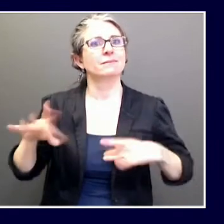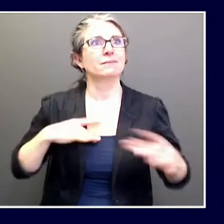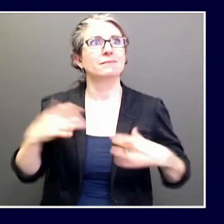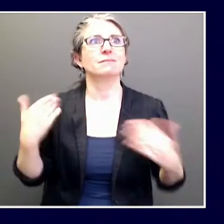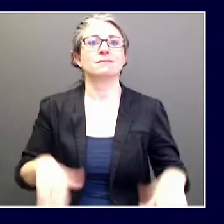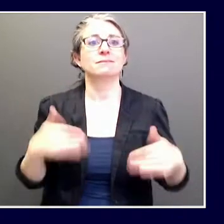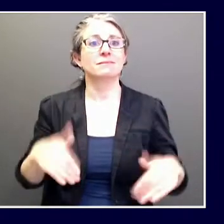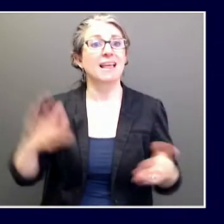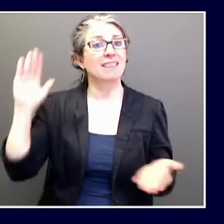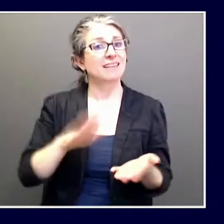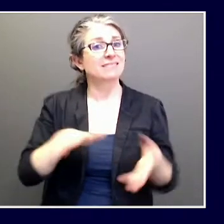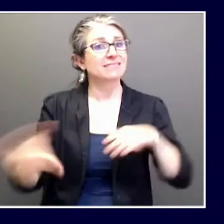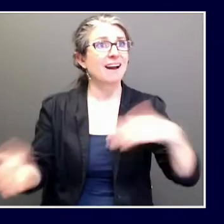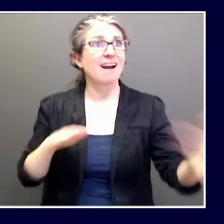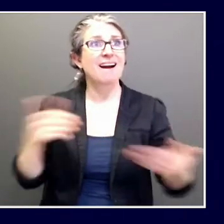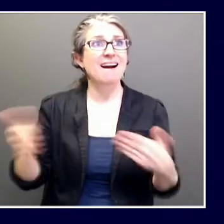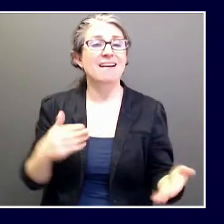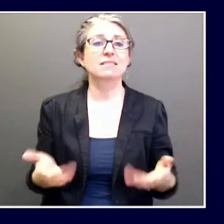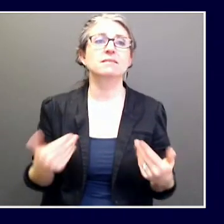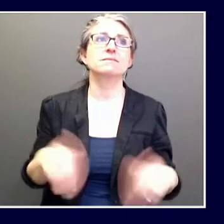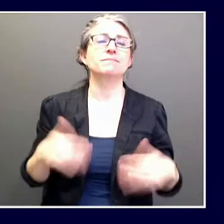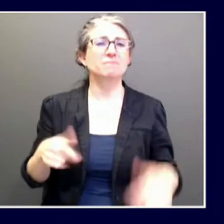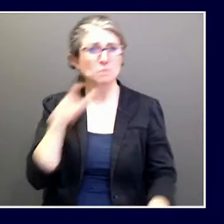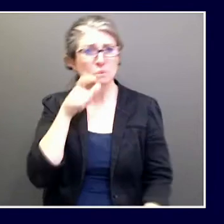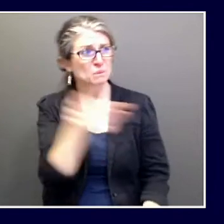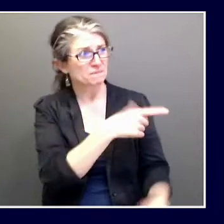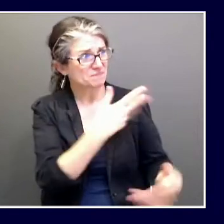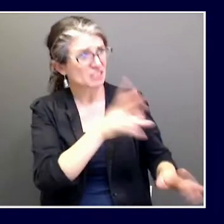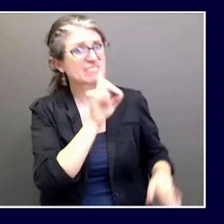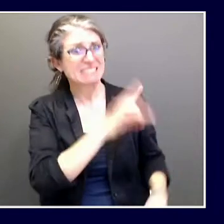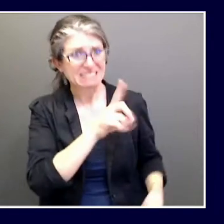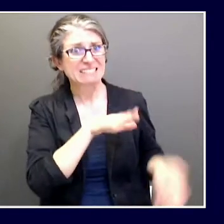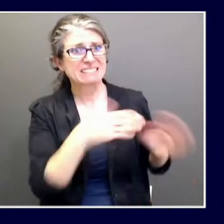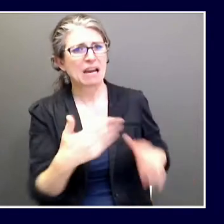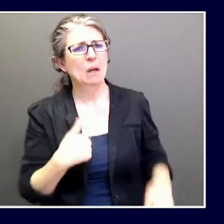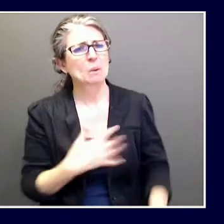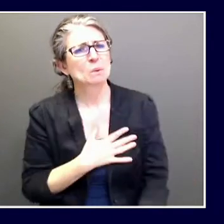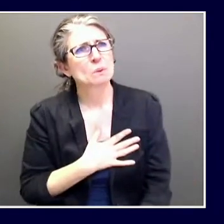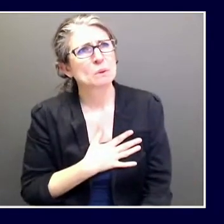and unfortunate. Vaccines are our way to prevent them.